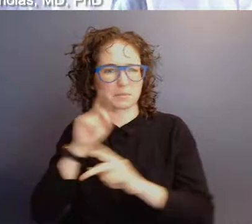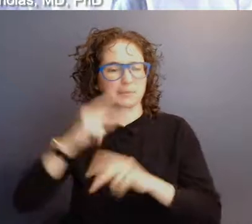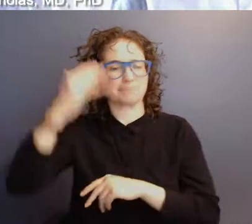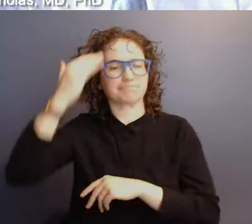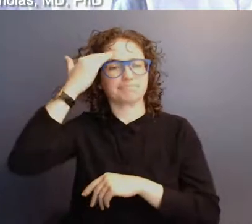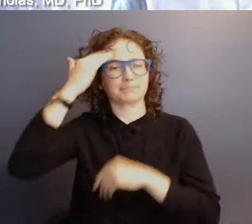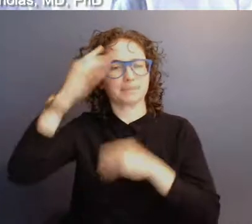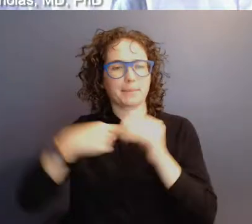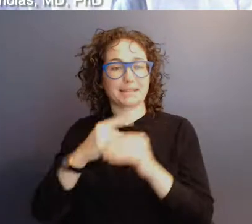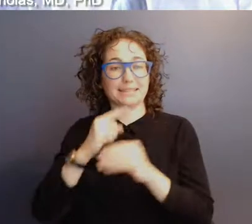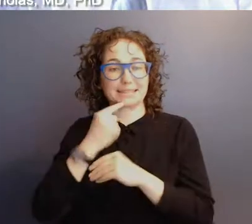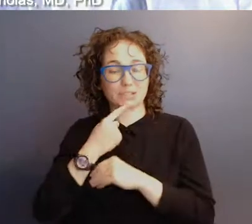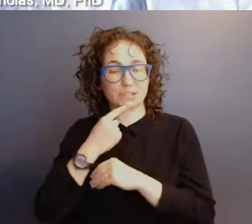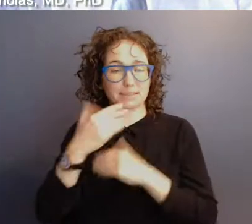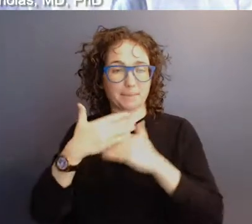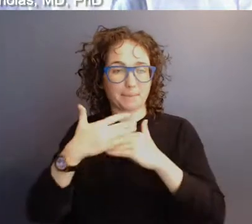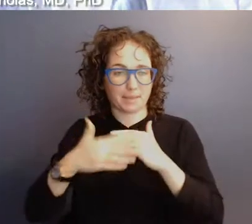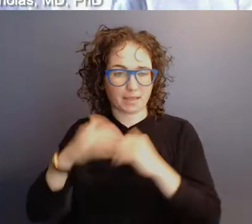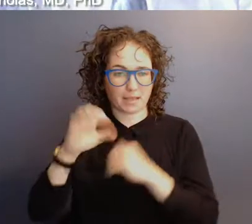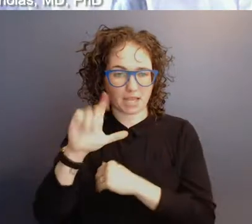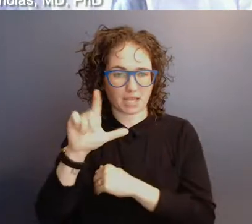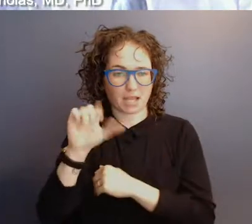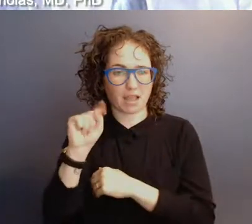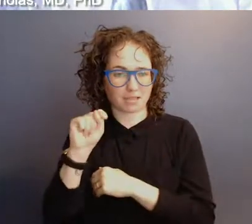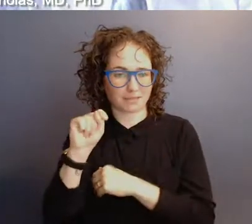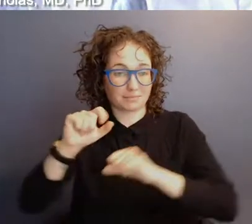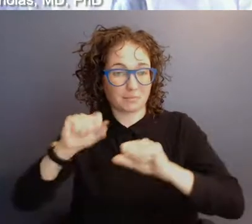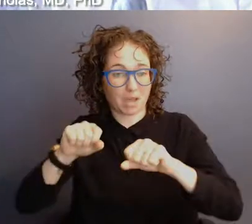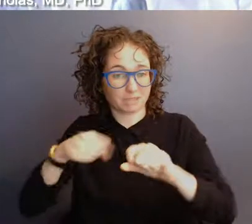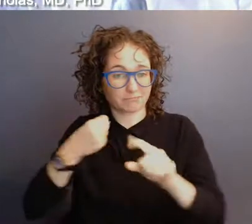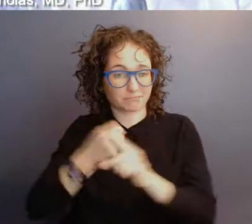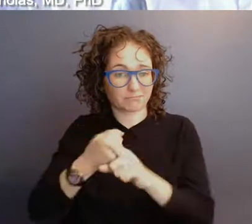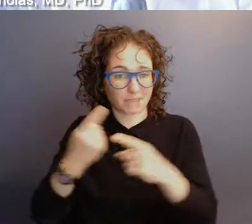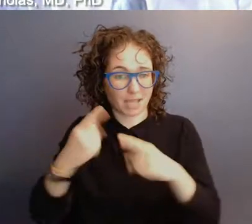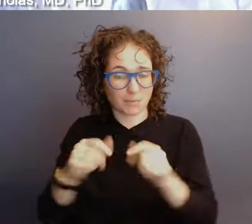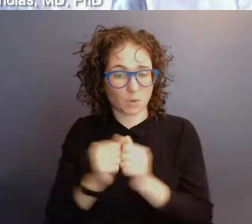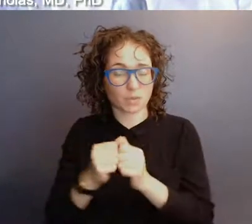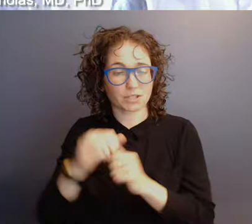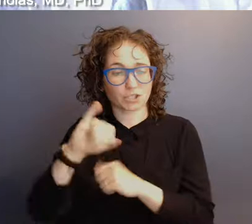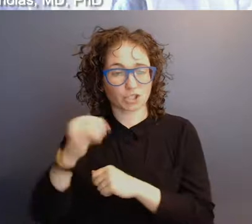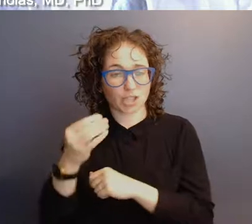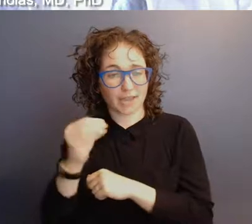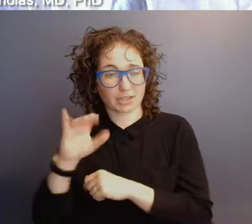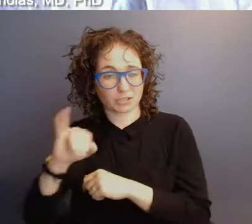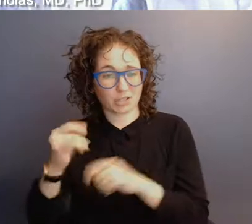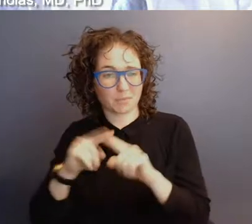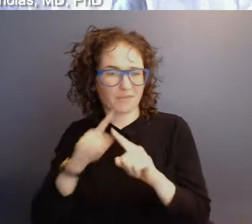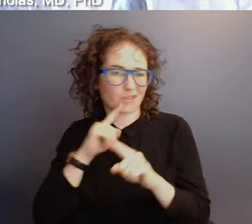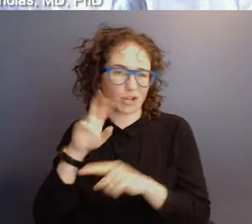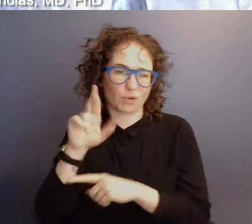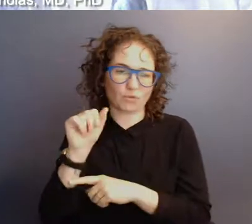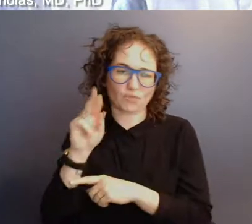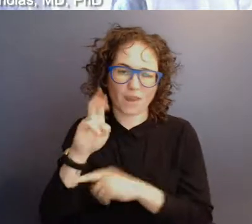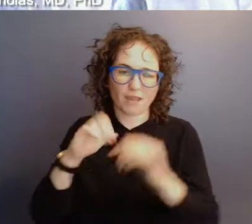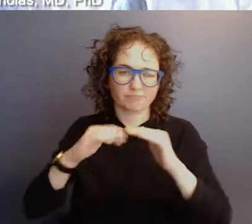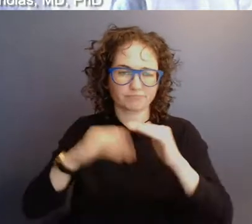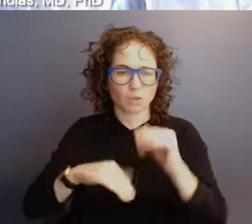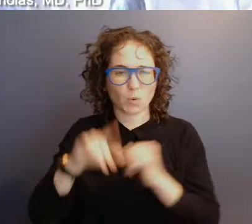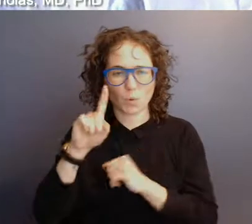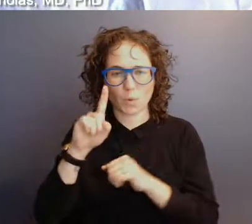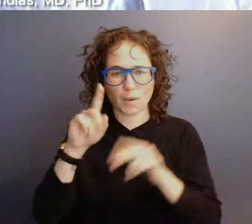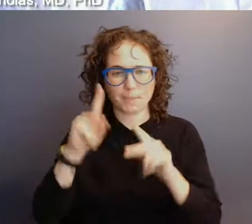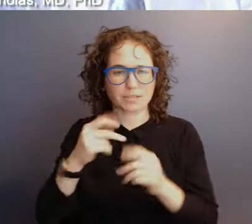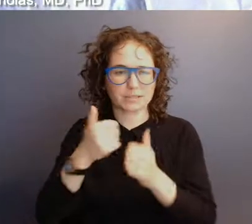blood clots that could occur with the J&J, but those blood clots were very rare, less than 1 per million